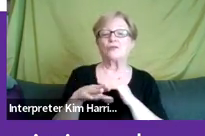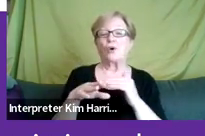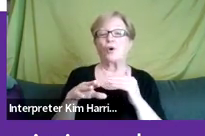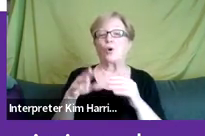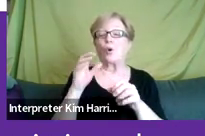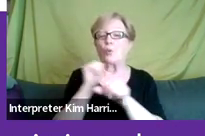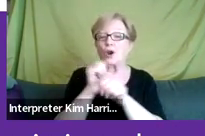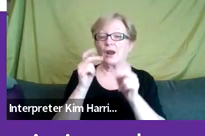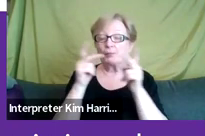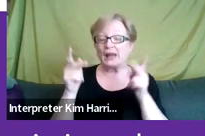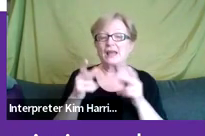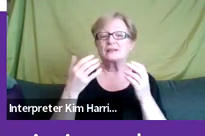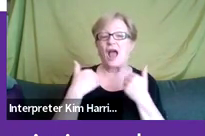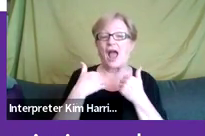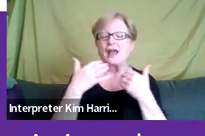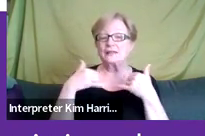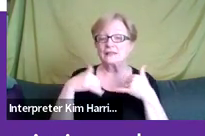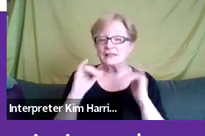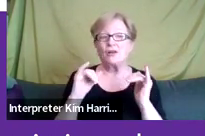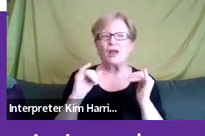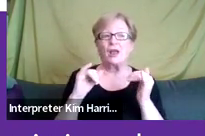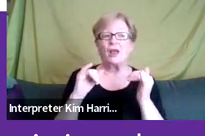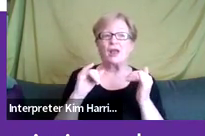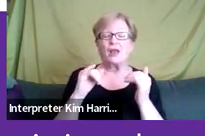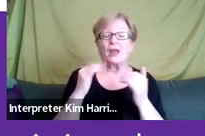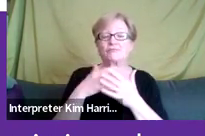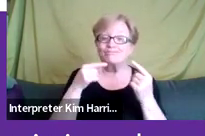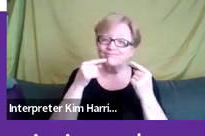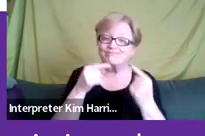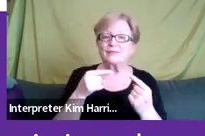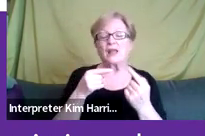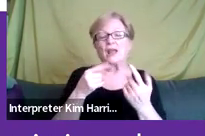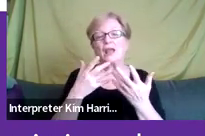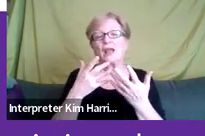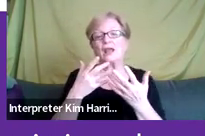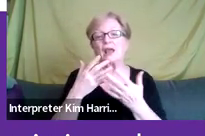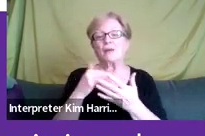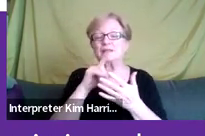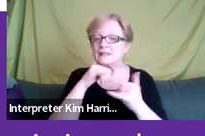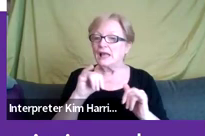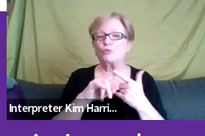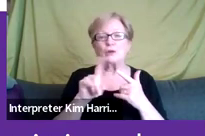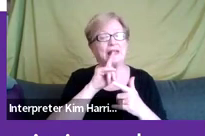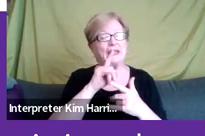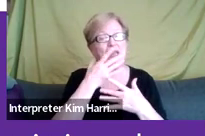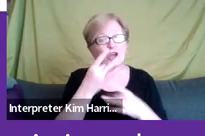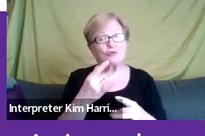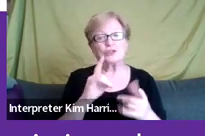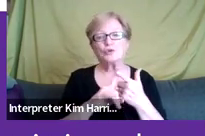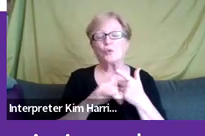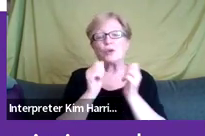I had, and still do to some degree, have a very strong interest in film